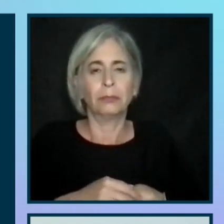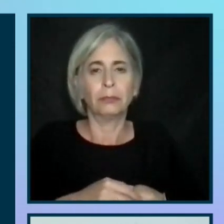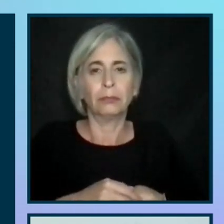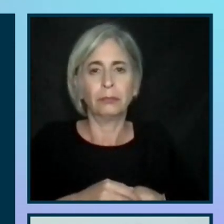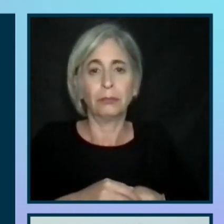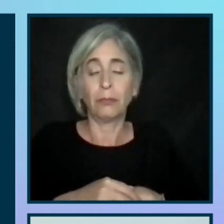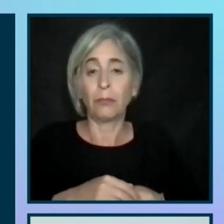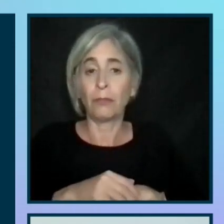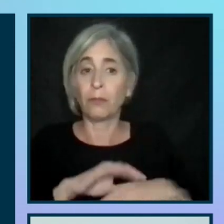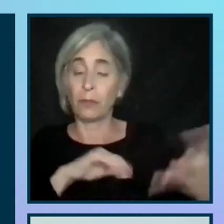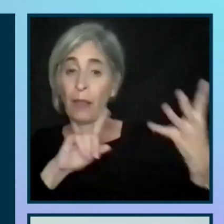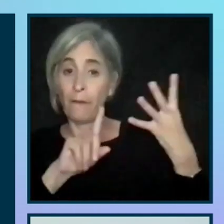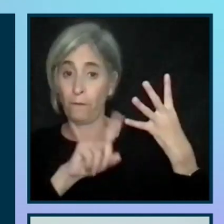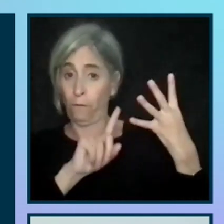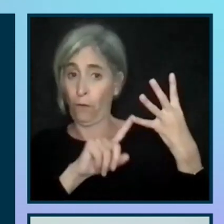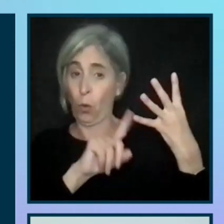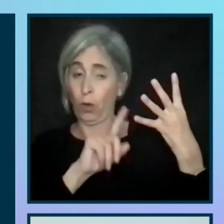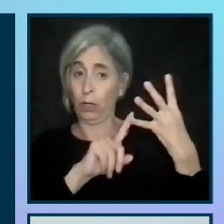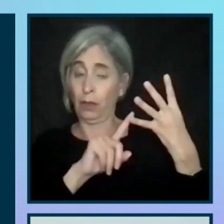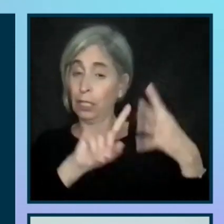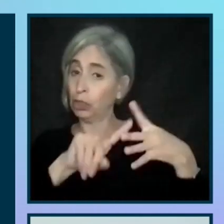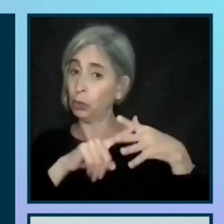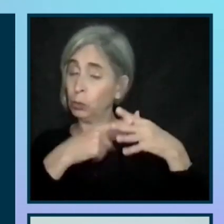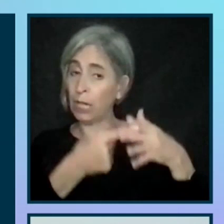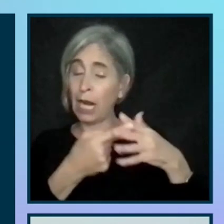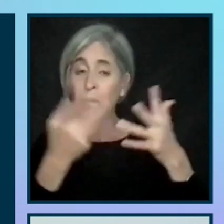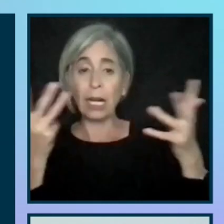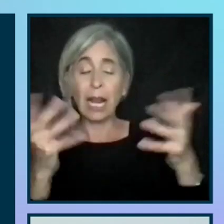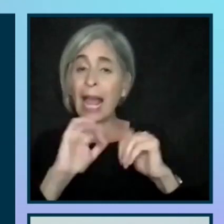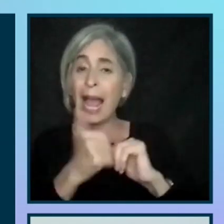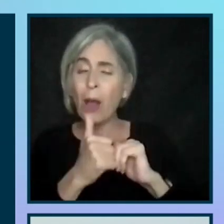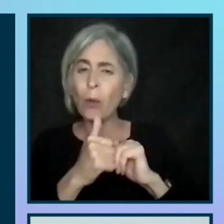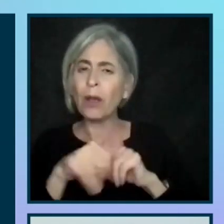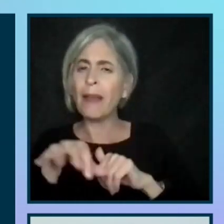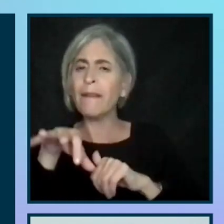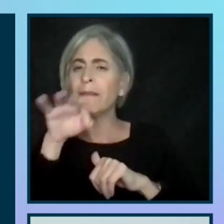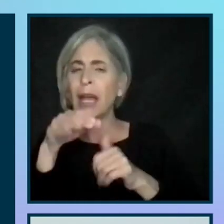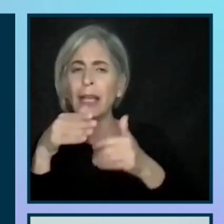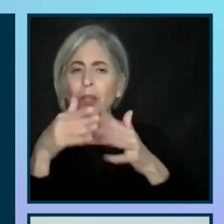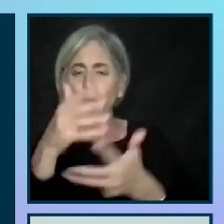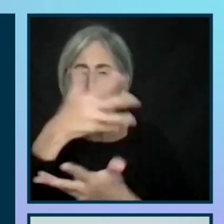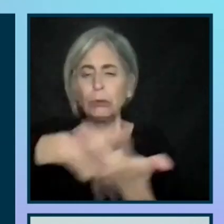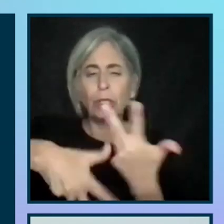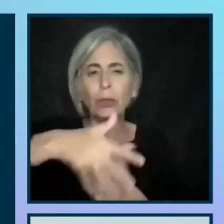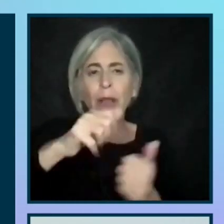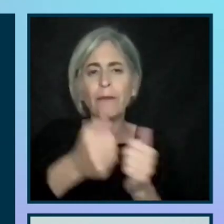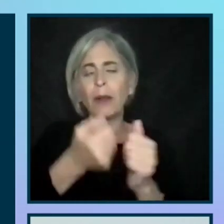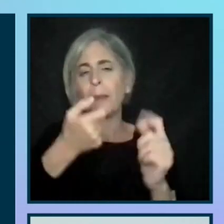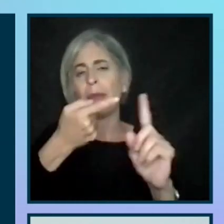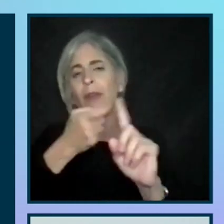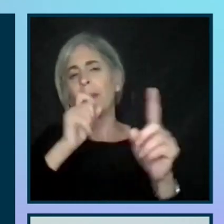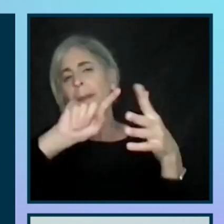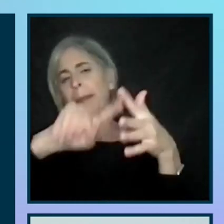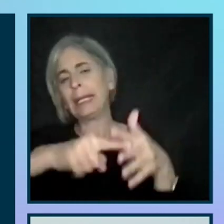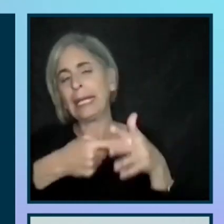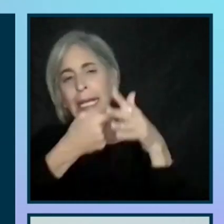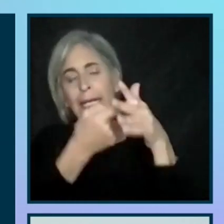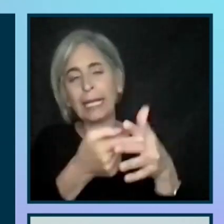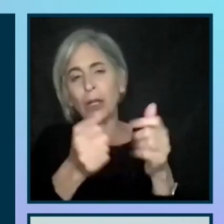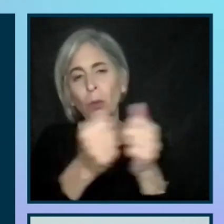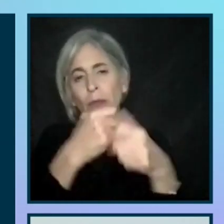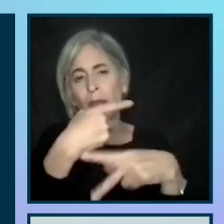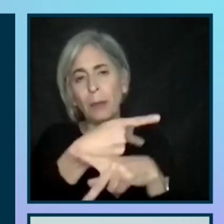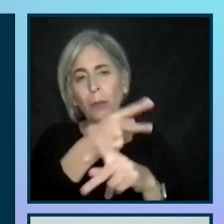The fourth step to kickstart accessibility is to find a path to integrate it from the beginning in the product development process.